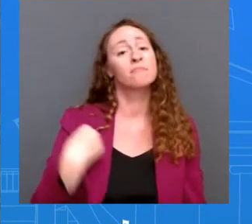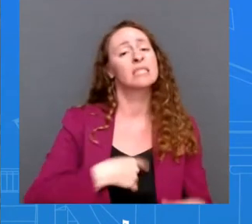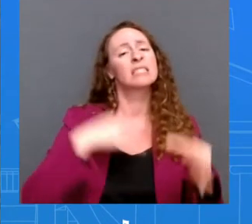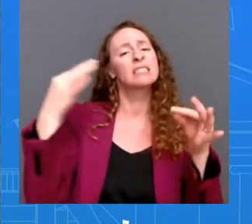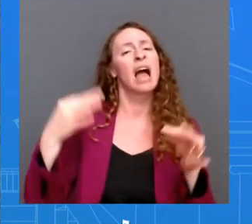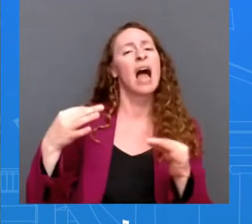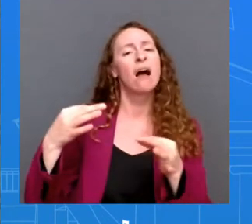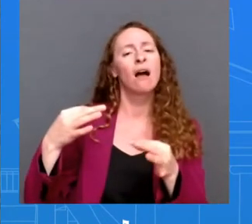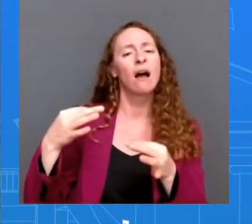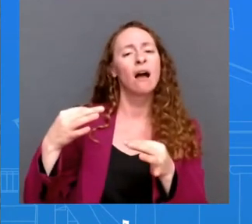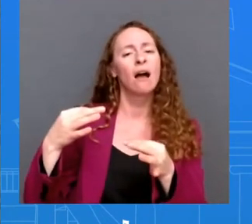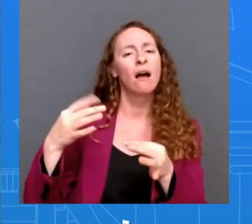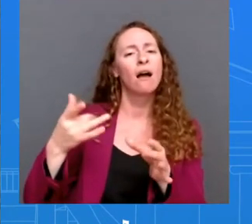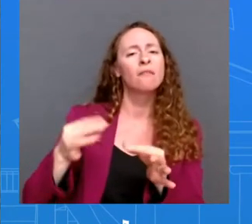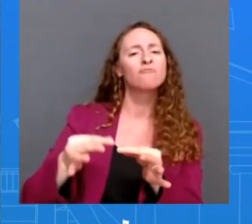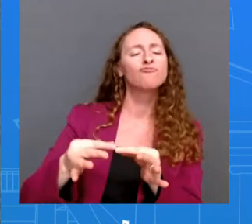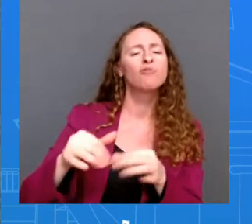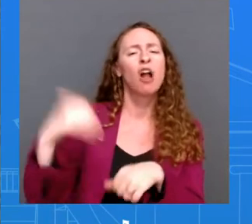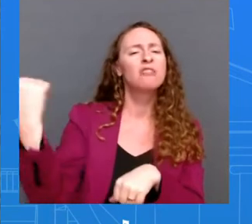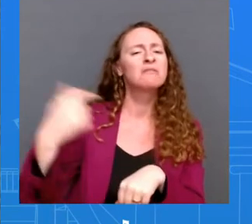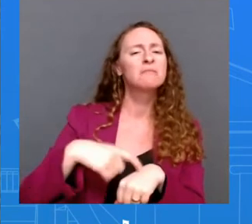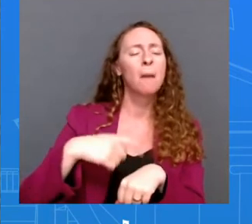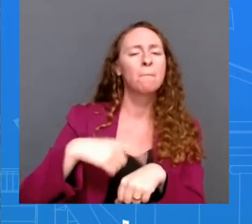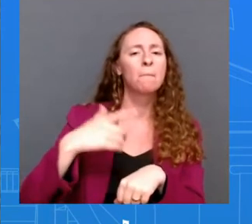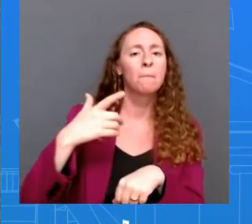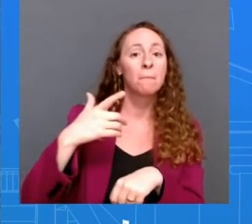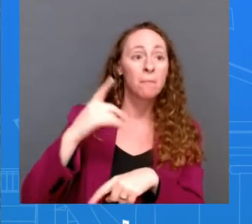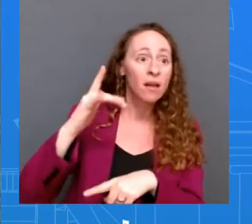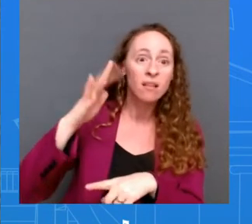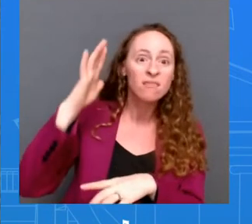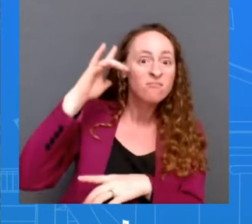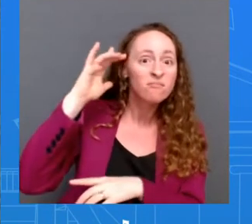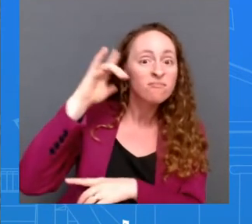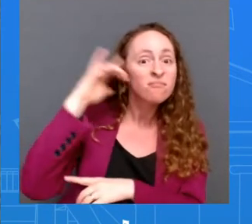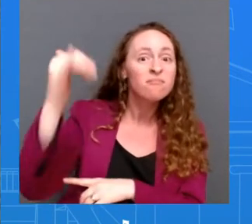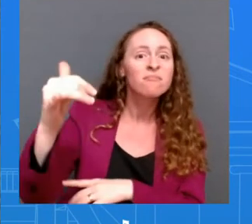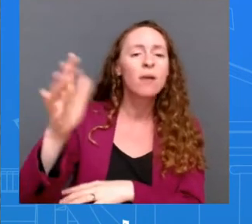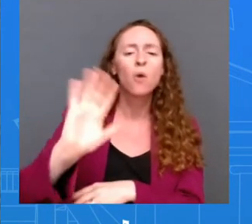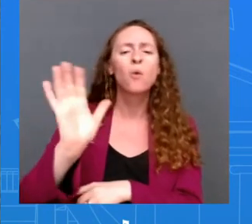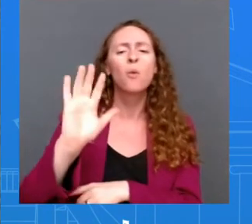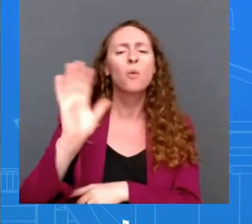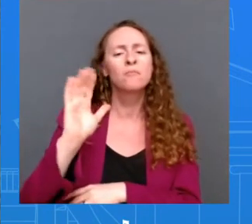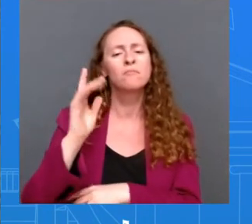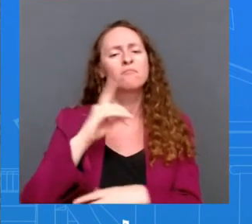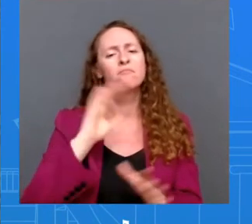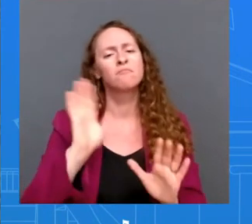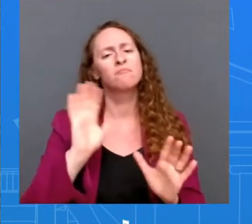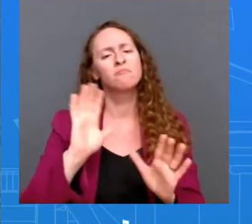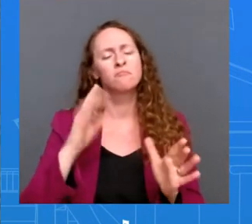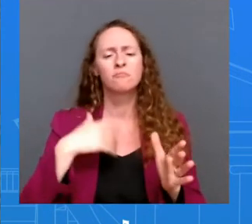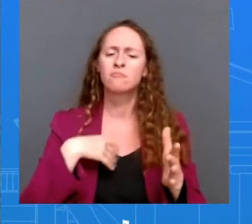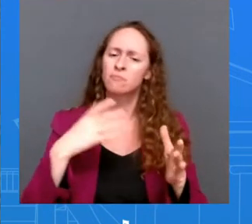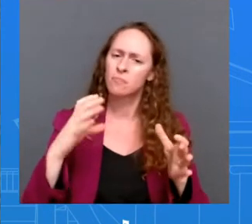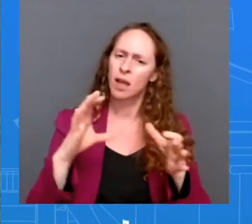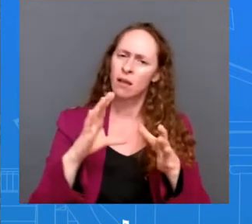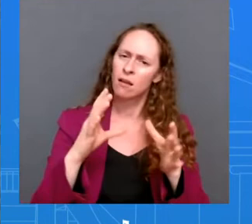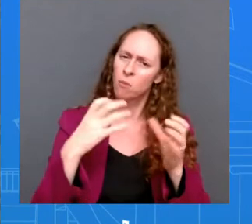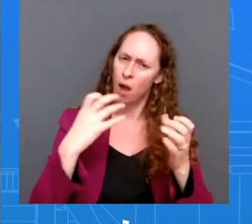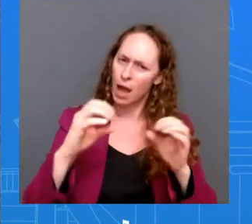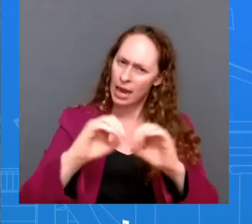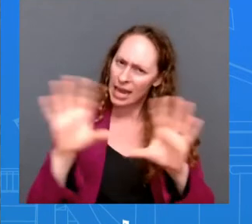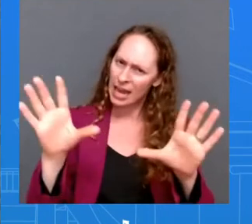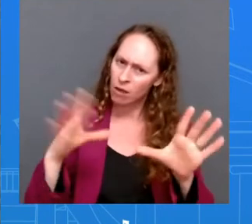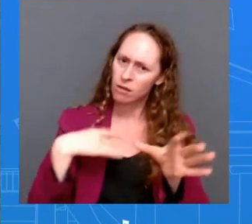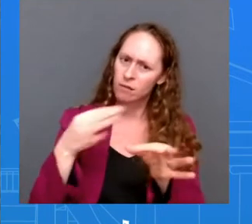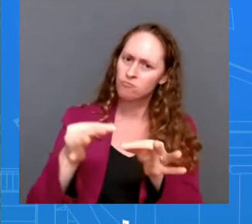deed what we're saying in words about how serious we are. It's the responsible thing to do. It's the strong, confident thing to do. And